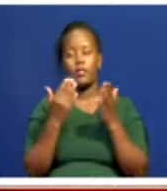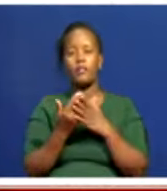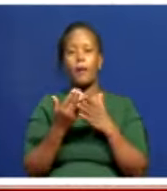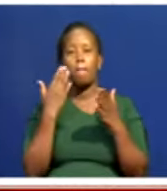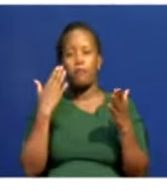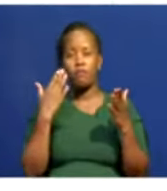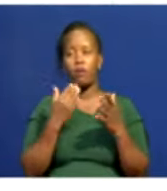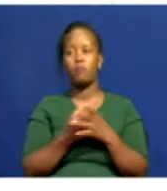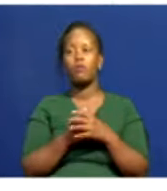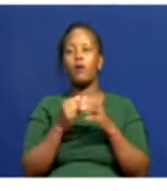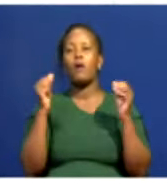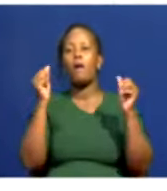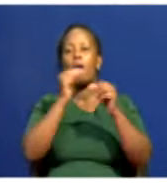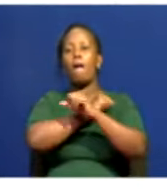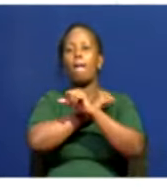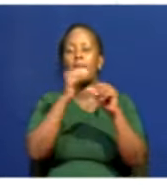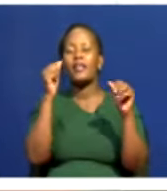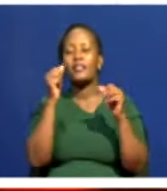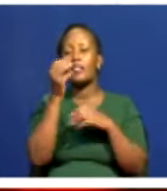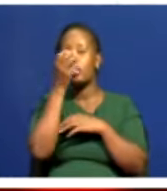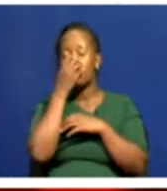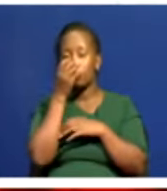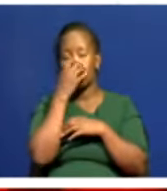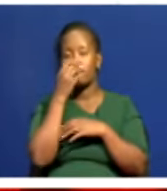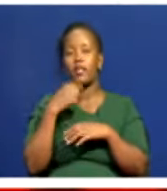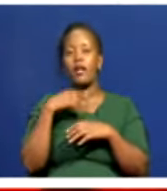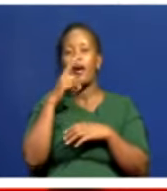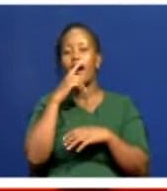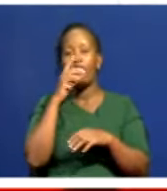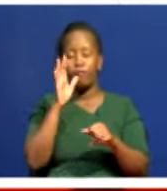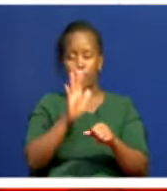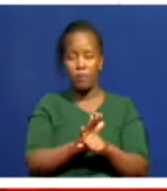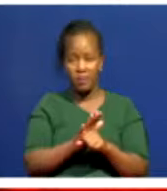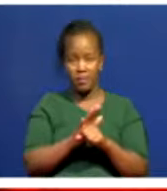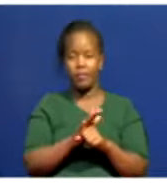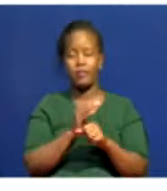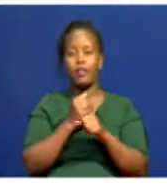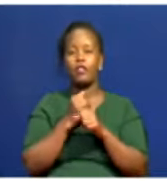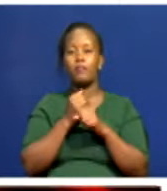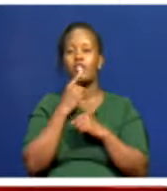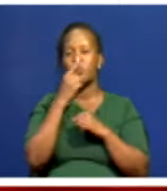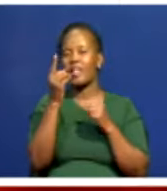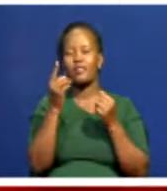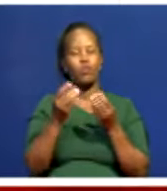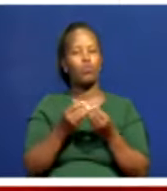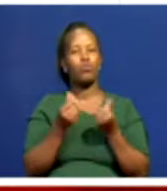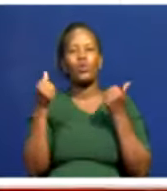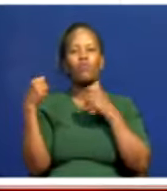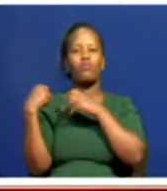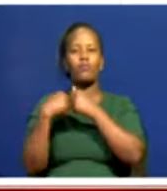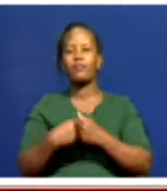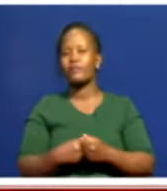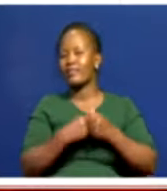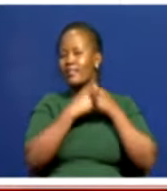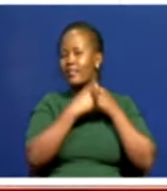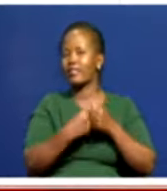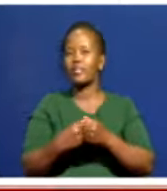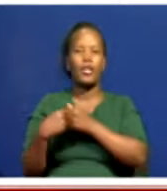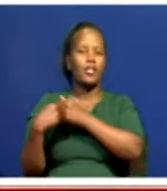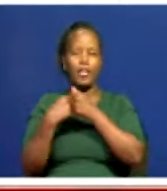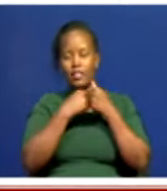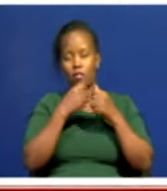Where President William Ruto has vowed to decisively deal with the challenges that have for years bedeviled